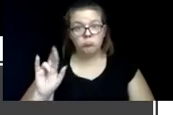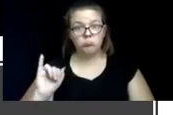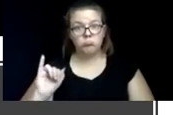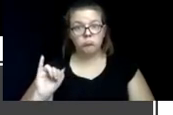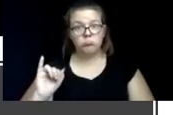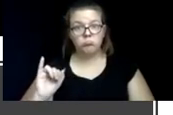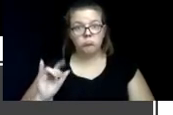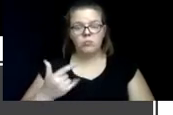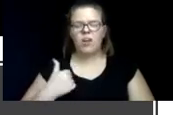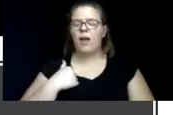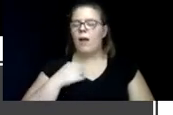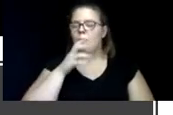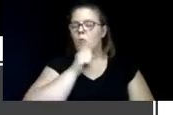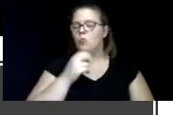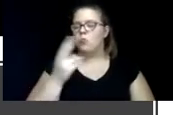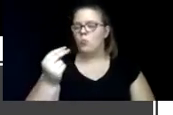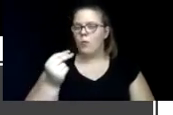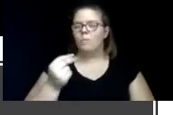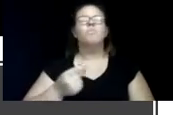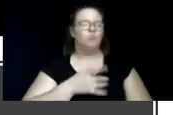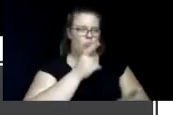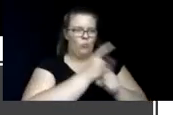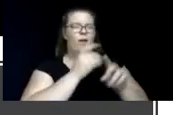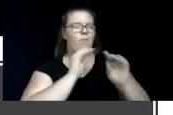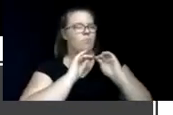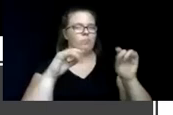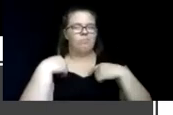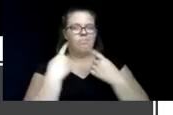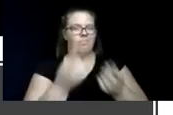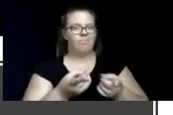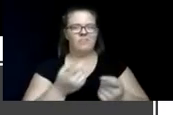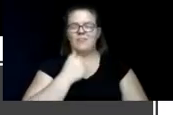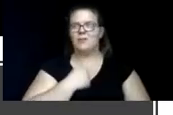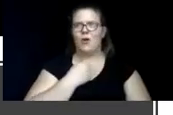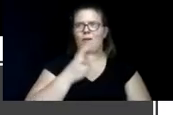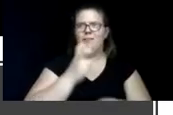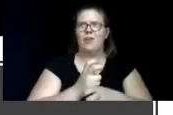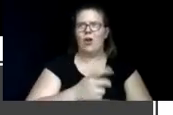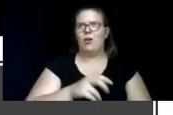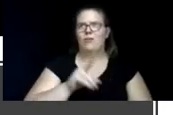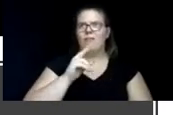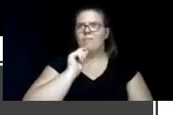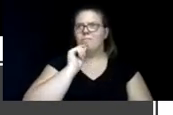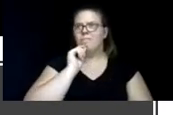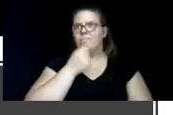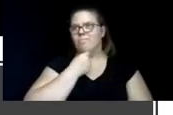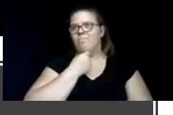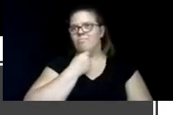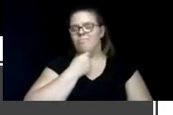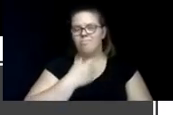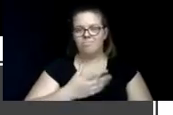I'll take that as a Sorry, no. no questions. Yeah, I was Okay, that's okay. for me to unmute myself. Sorry, no questions so far. Thanks.